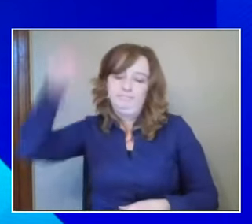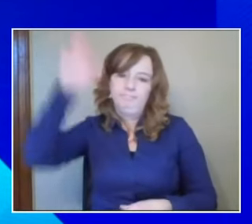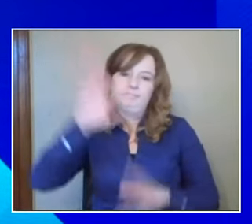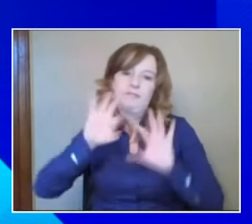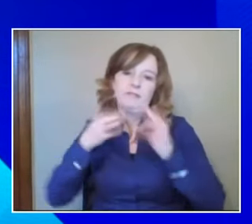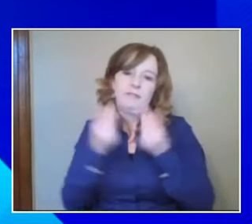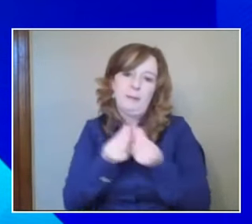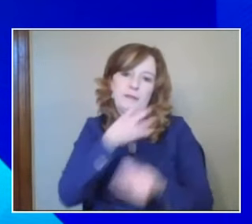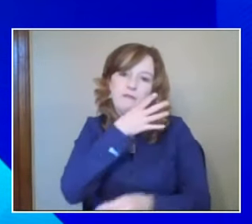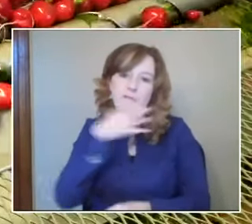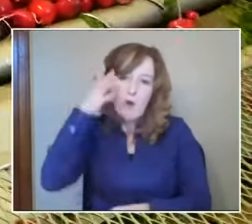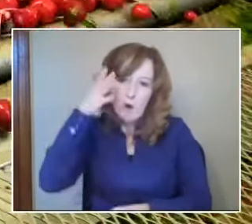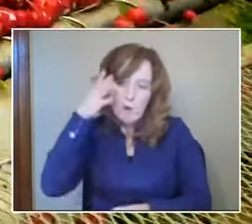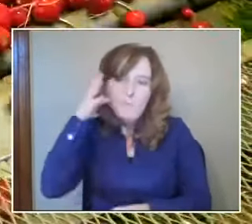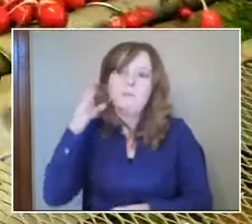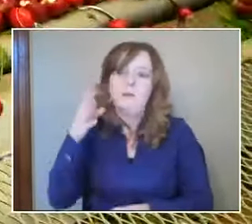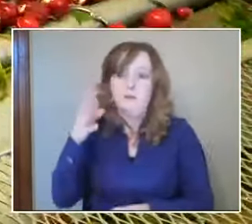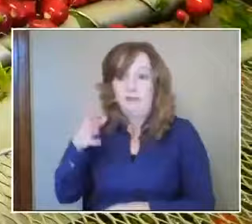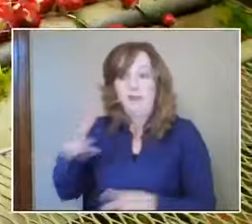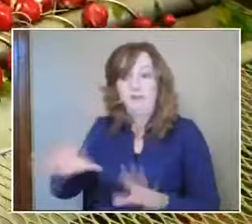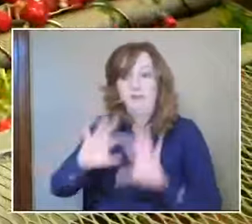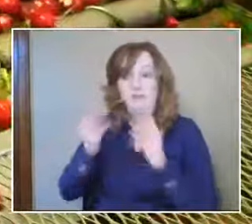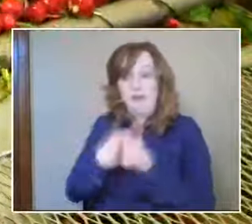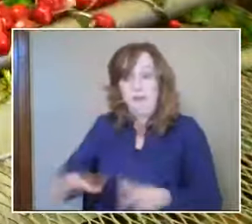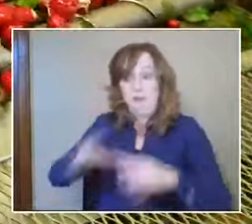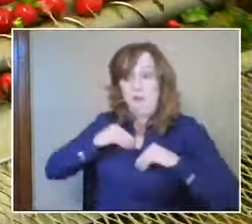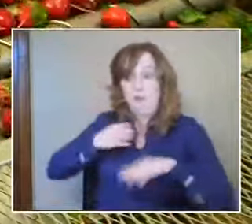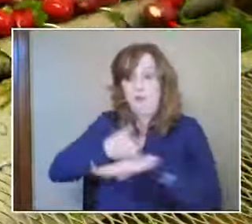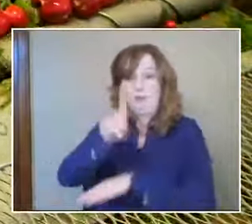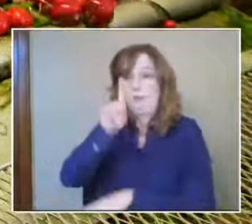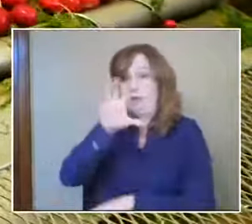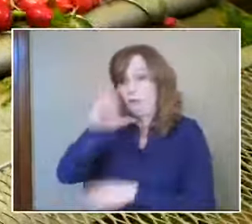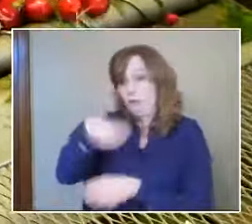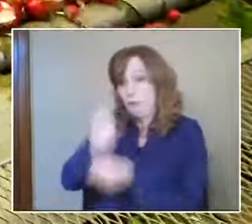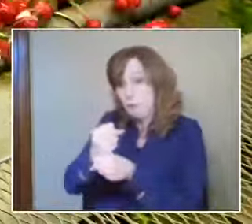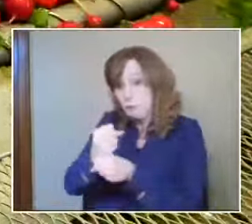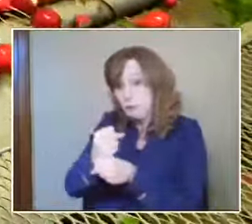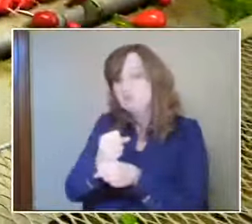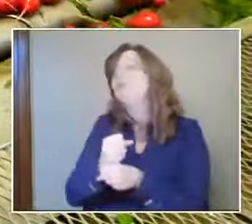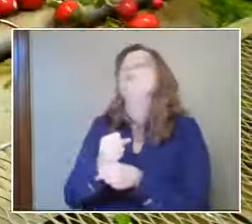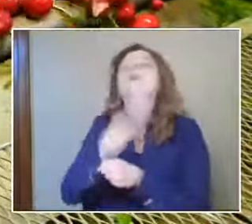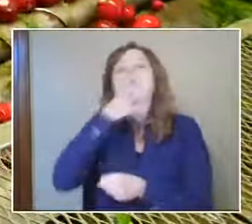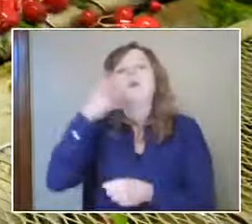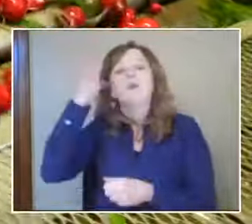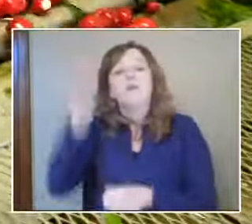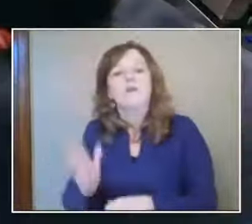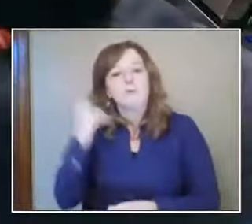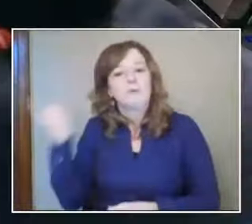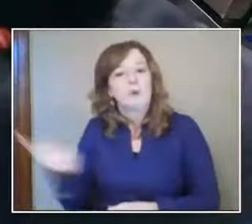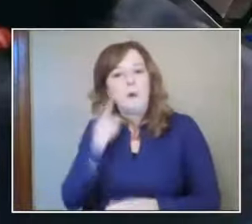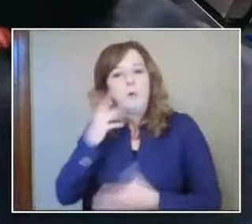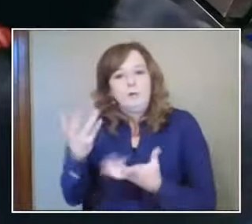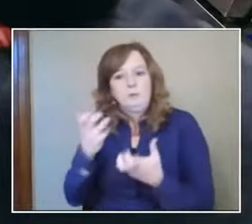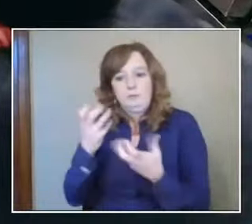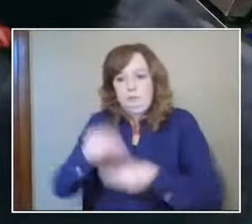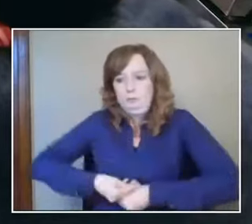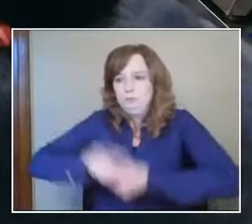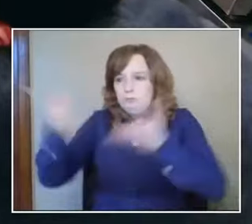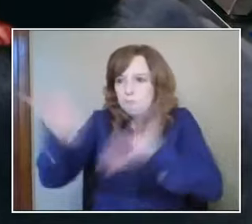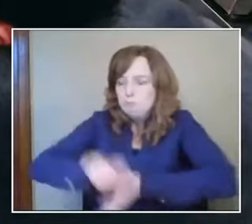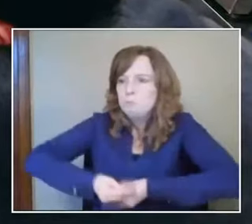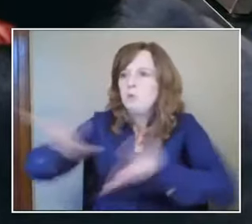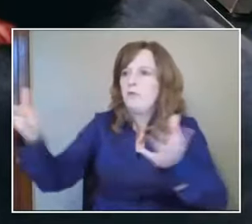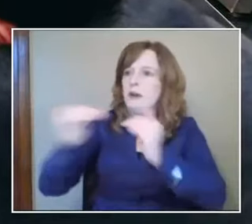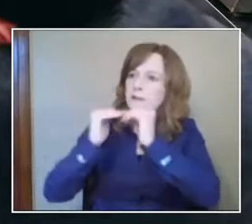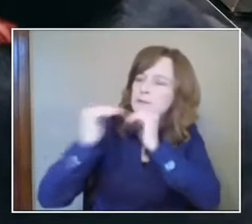for more than 100 years. Farmers work to create a stable and abundant food supply for society. What keeps me up